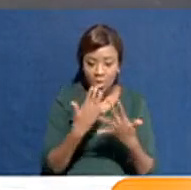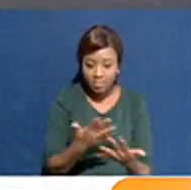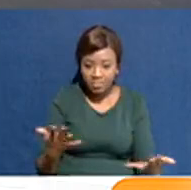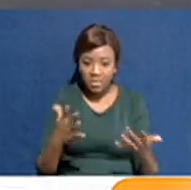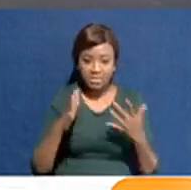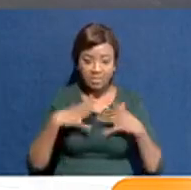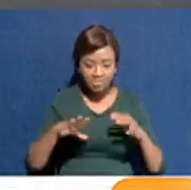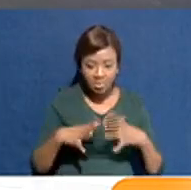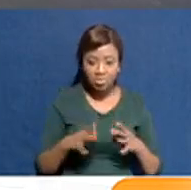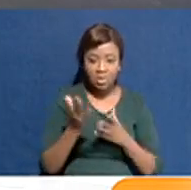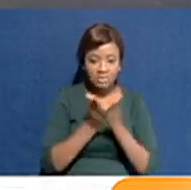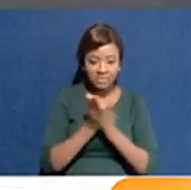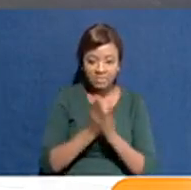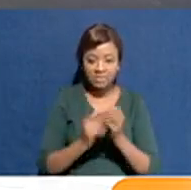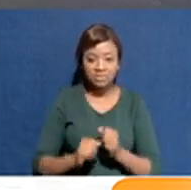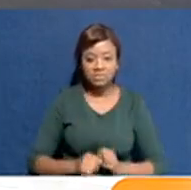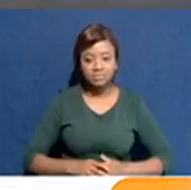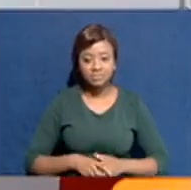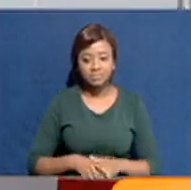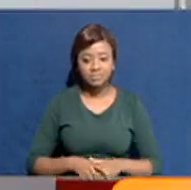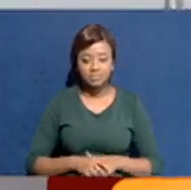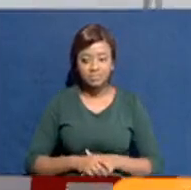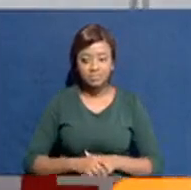services. Hassan Mugambi has more from Mandera.